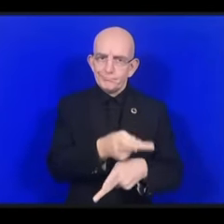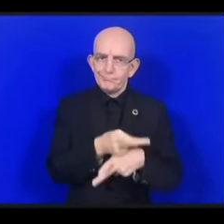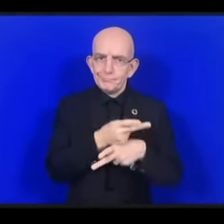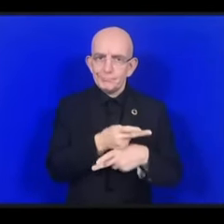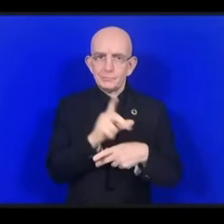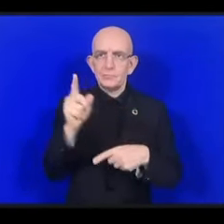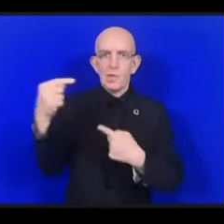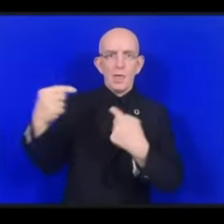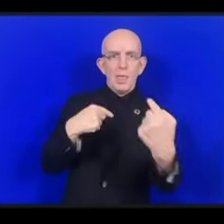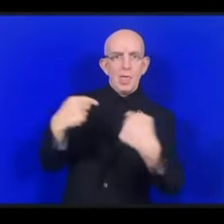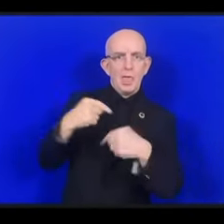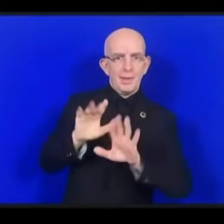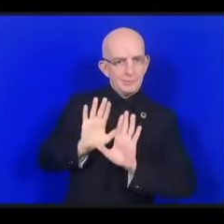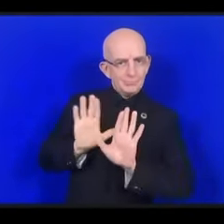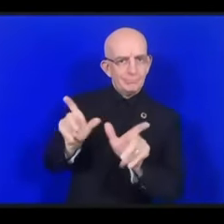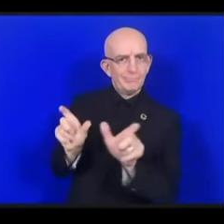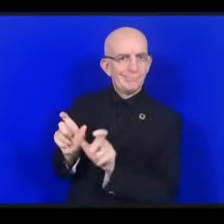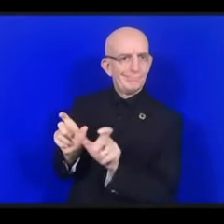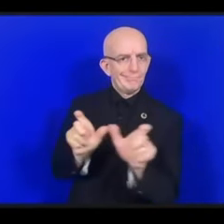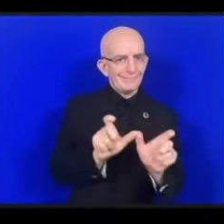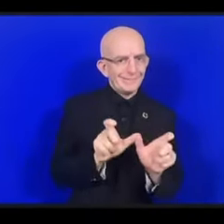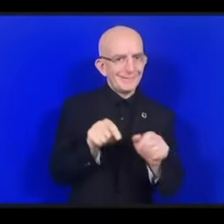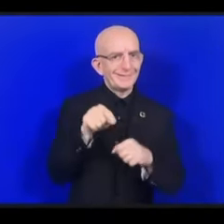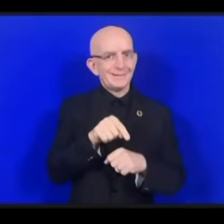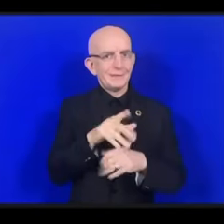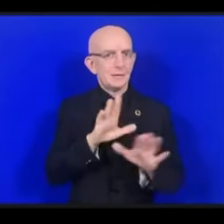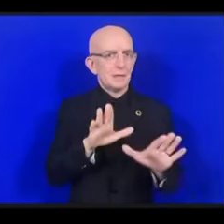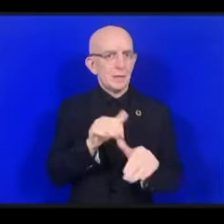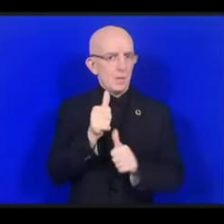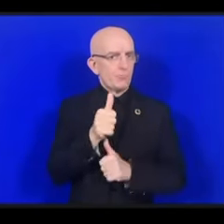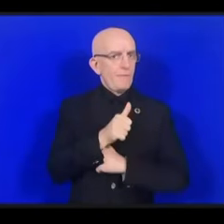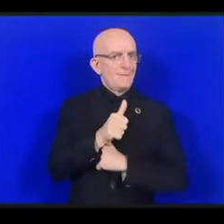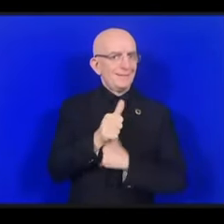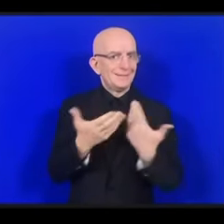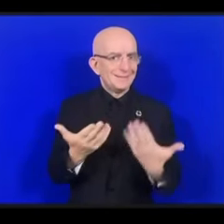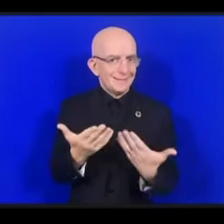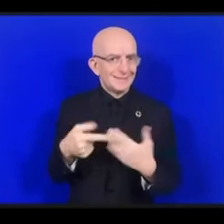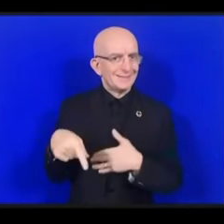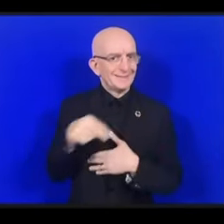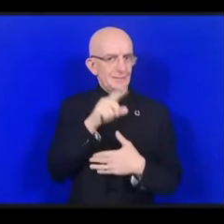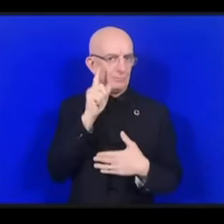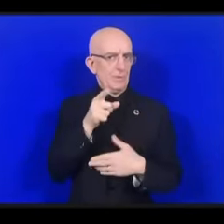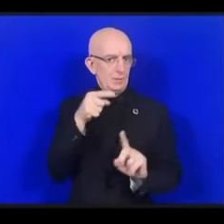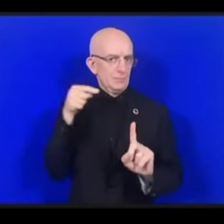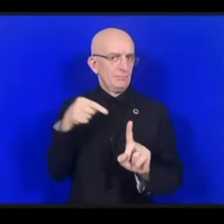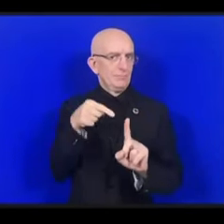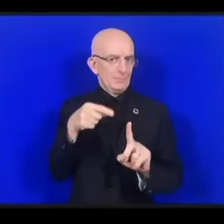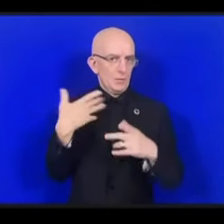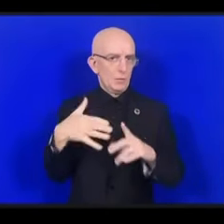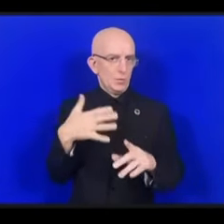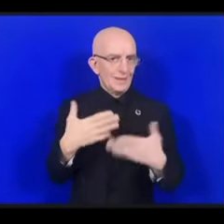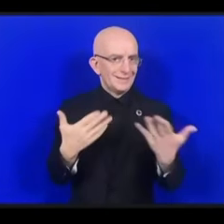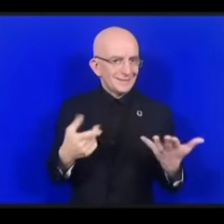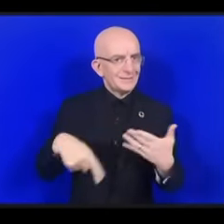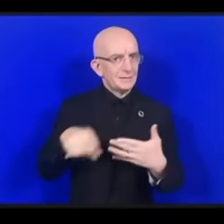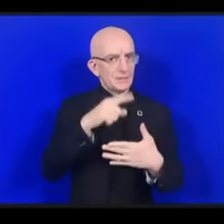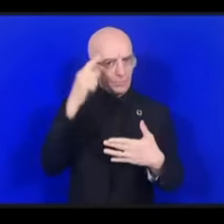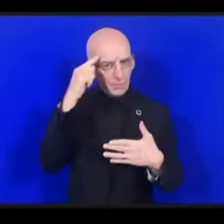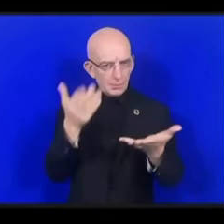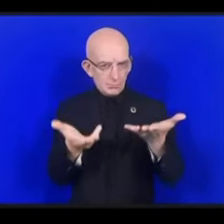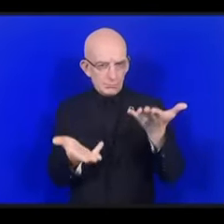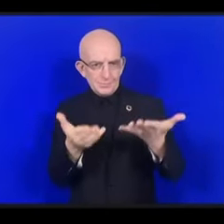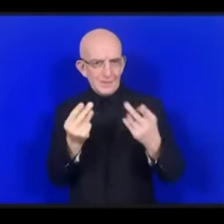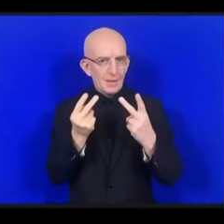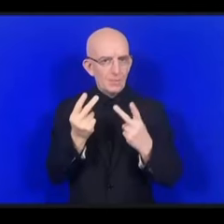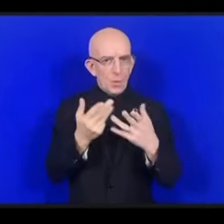technology, and on the other hand, the technology itself. Regulation must not stand in the way